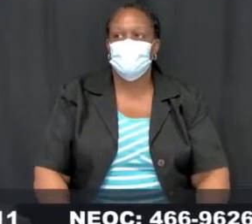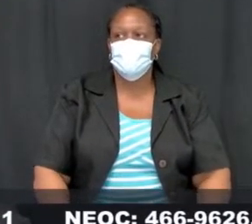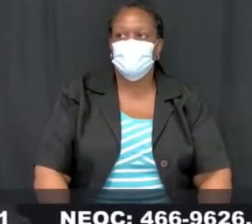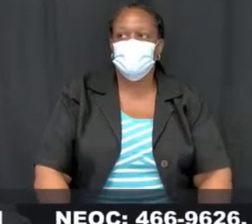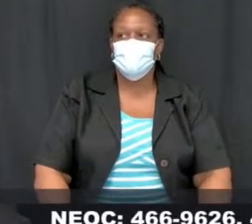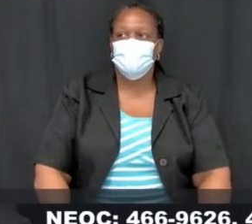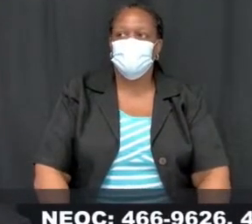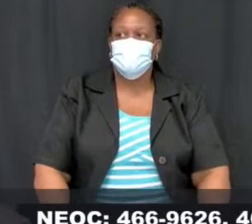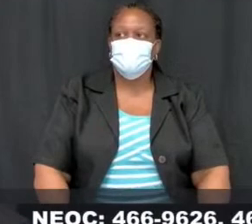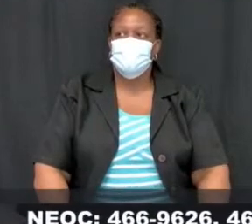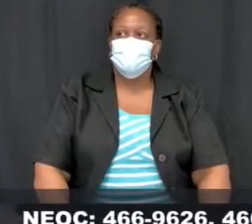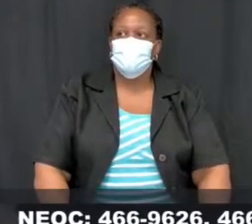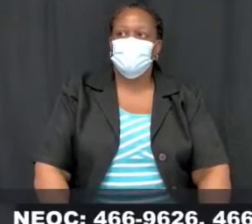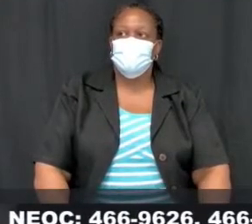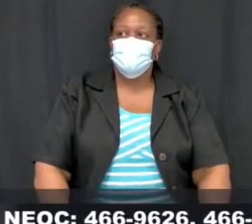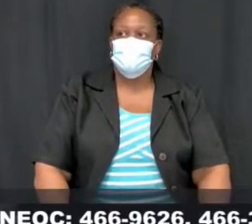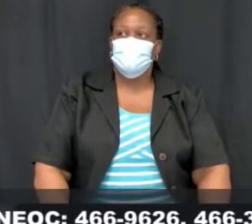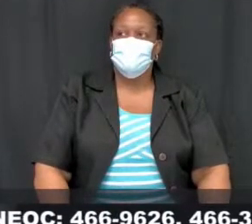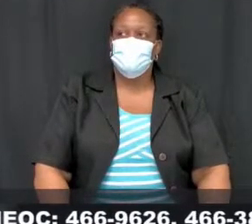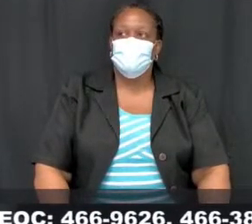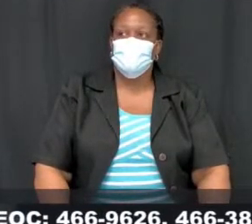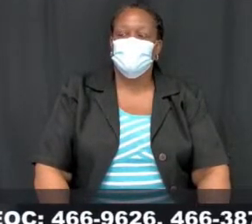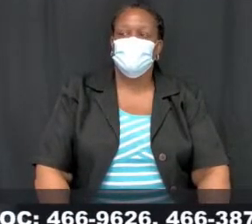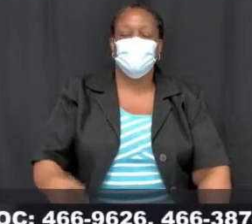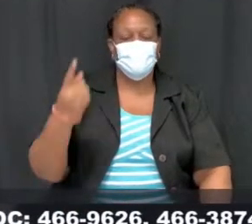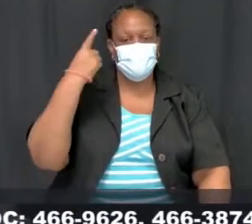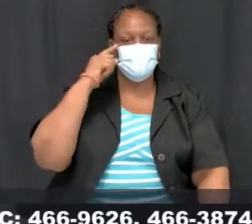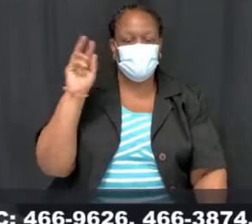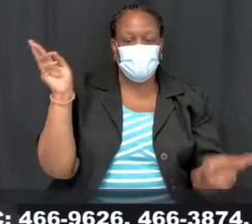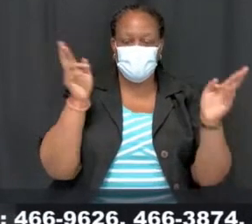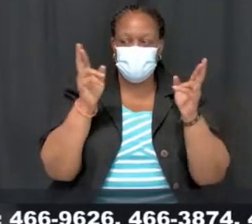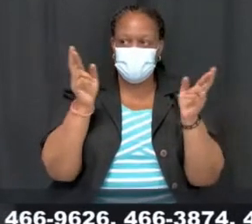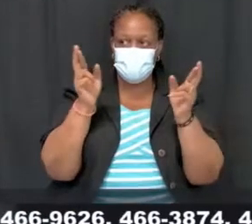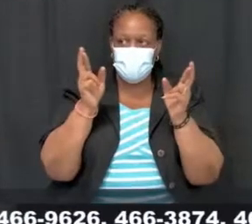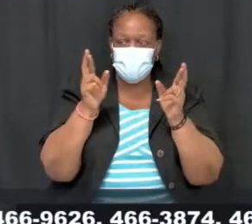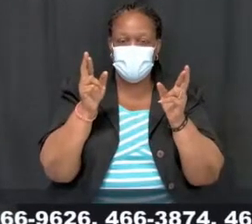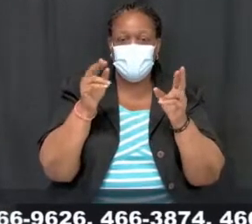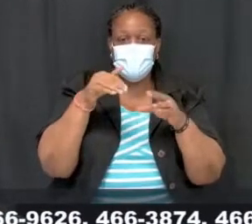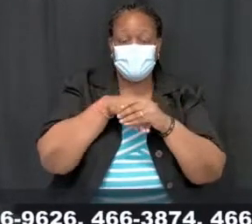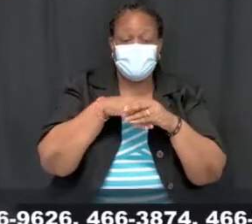this month. Now, in terms of the ultra-cold storage for the